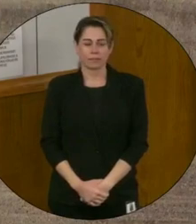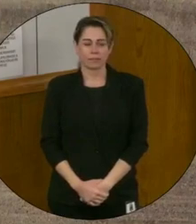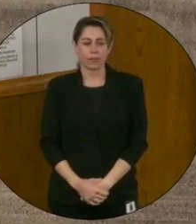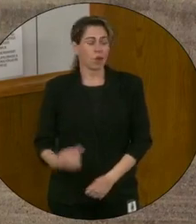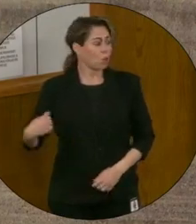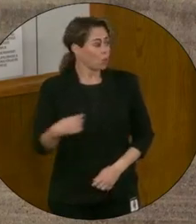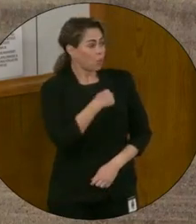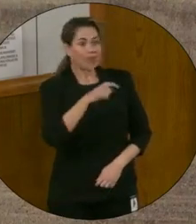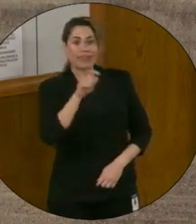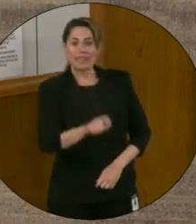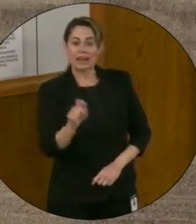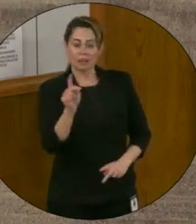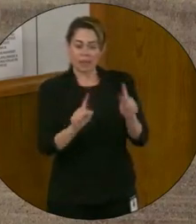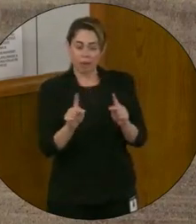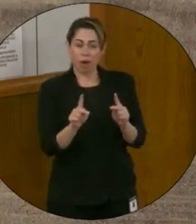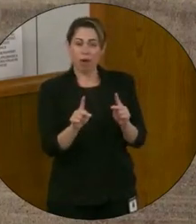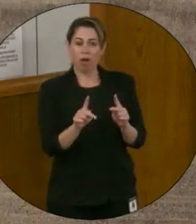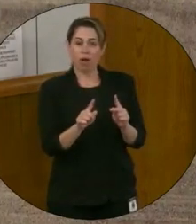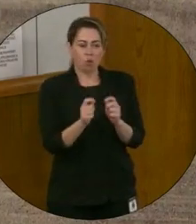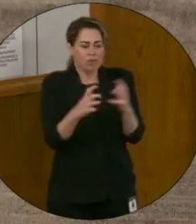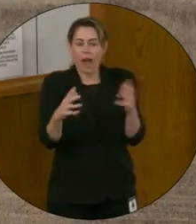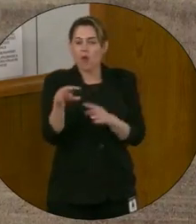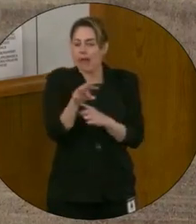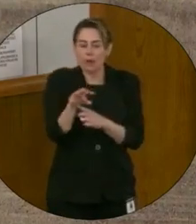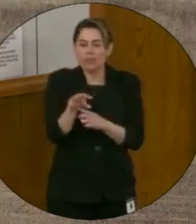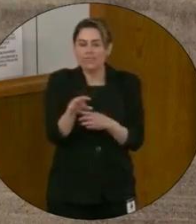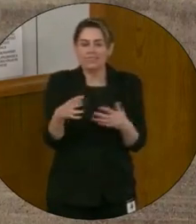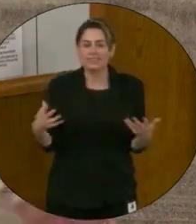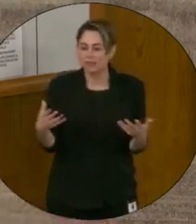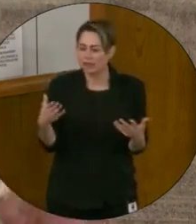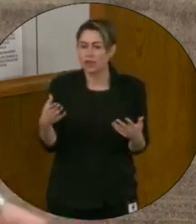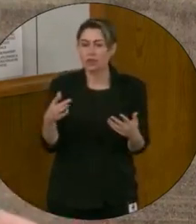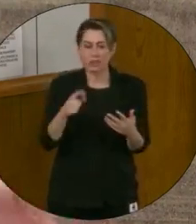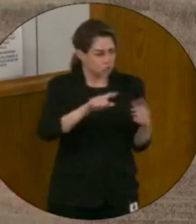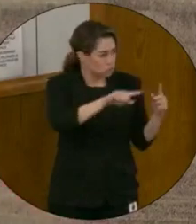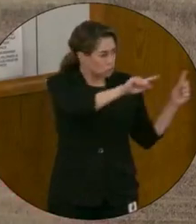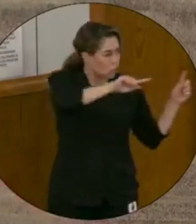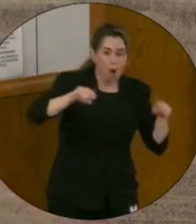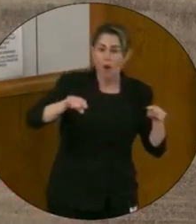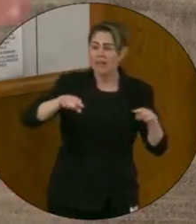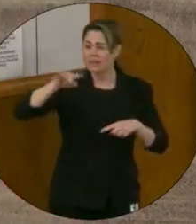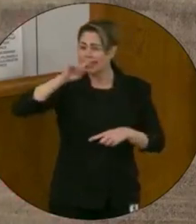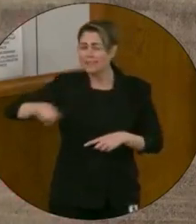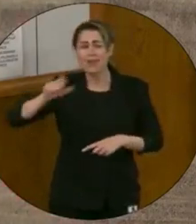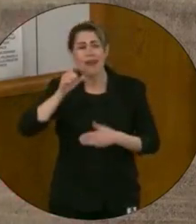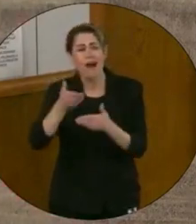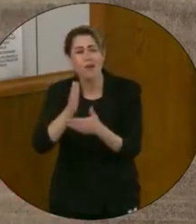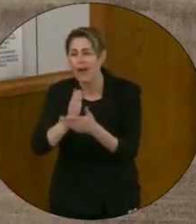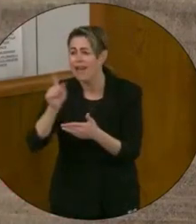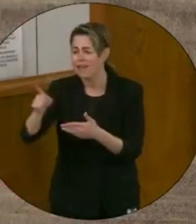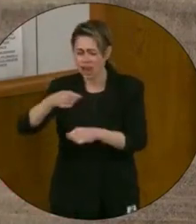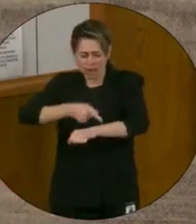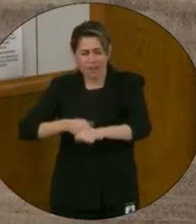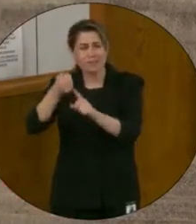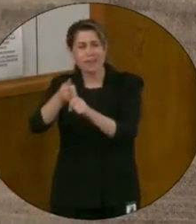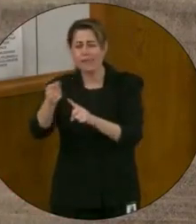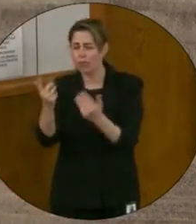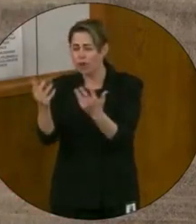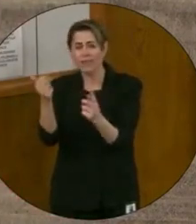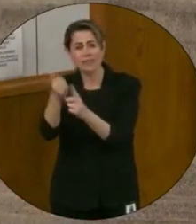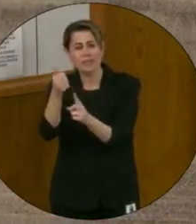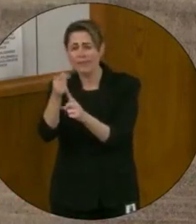We need people there without cameras. The kids are not all right. They're cutting themselves. They're burning